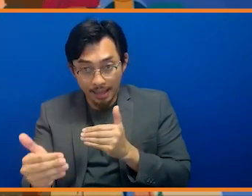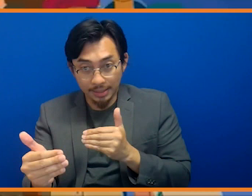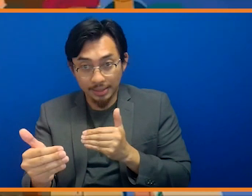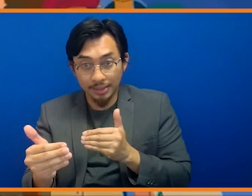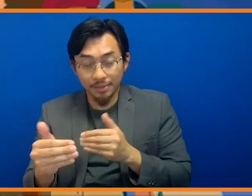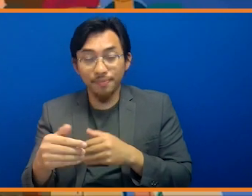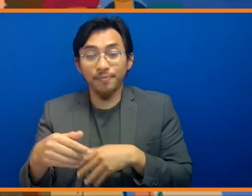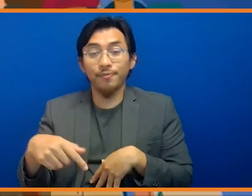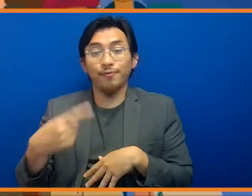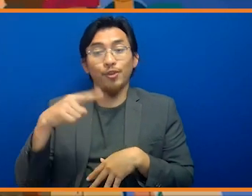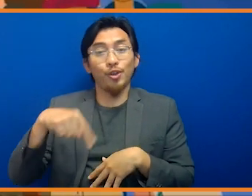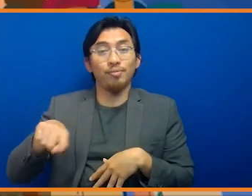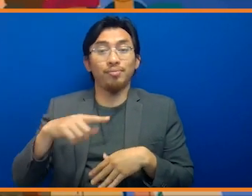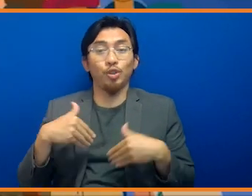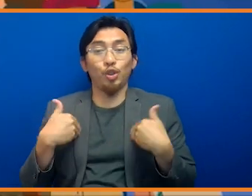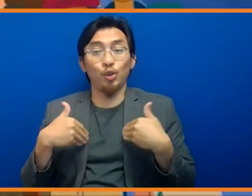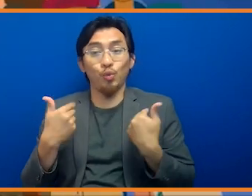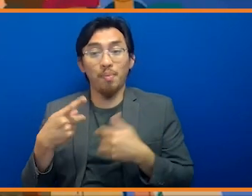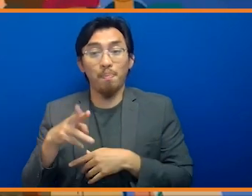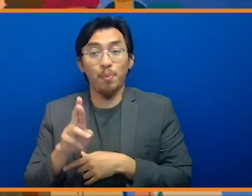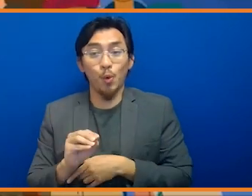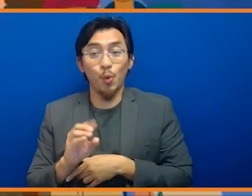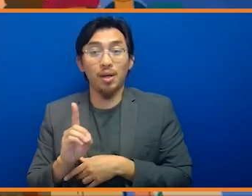for the young pro DRR. Yeah.